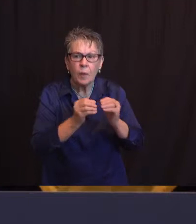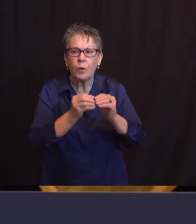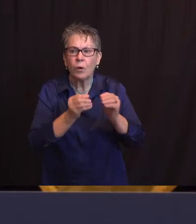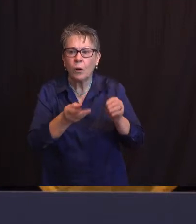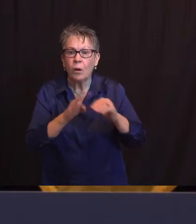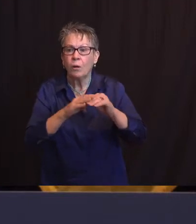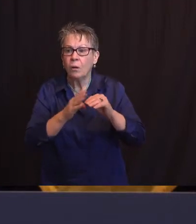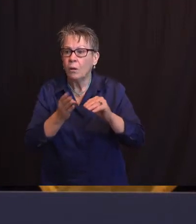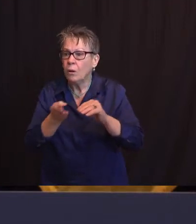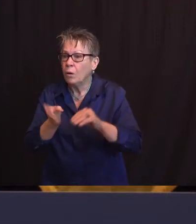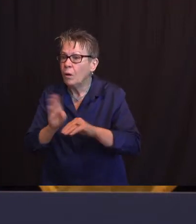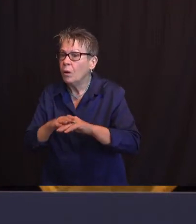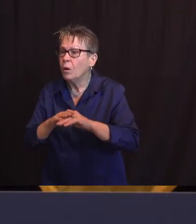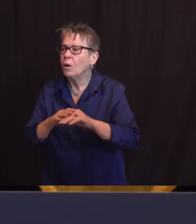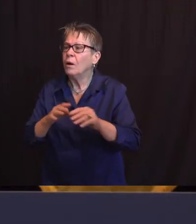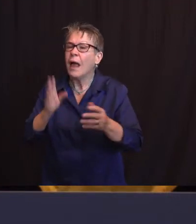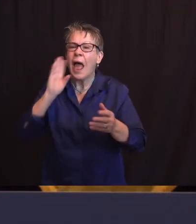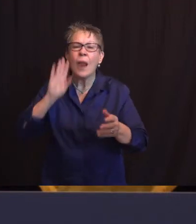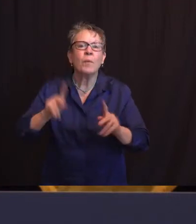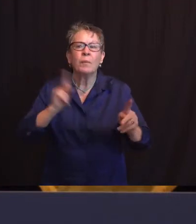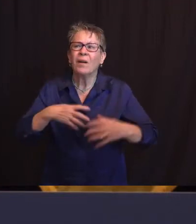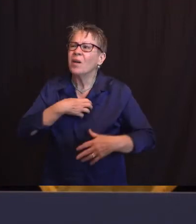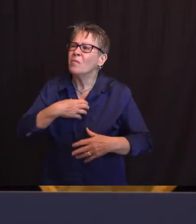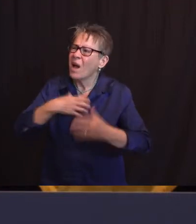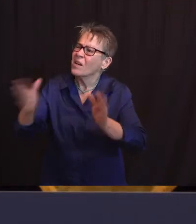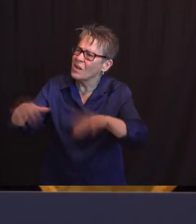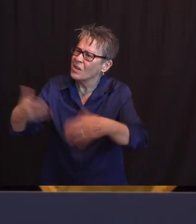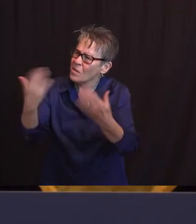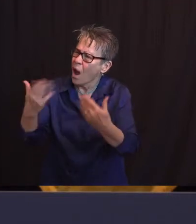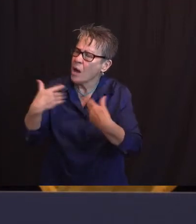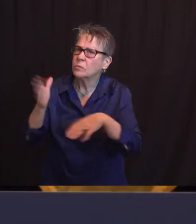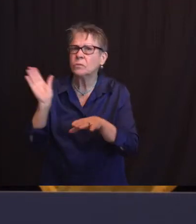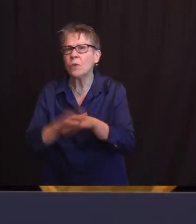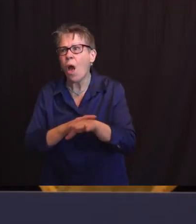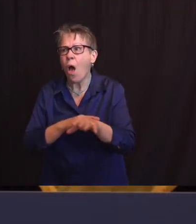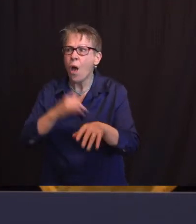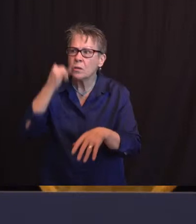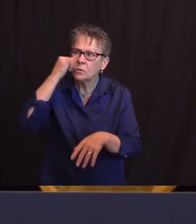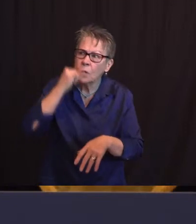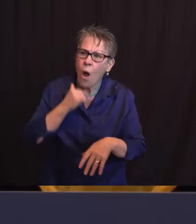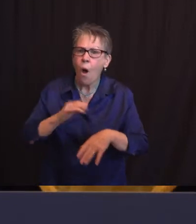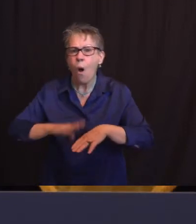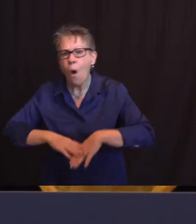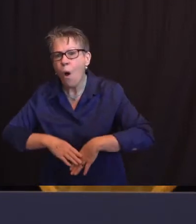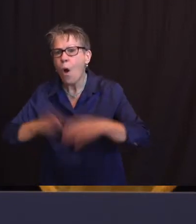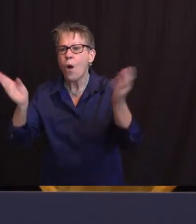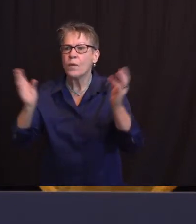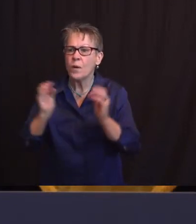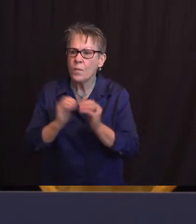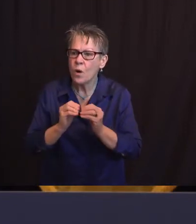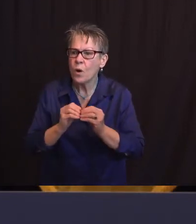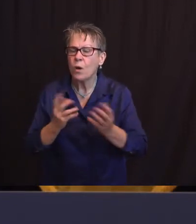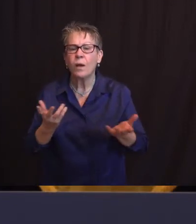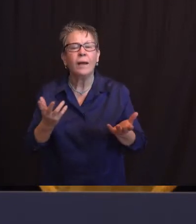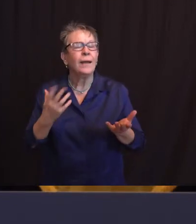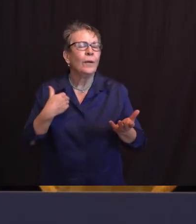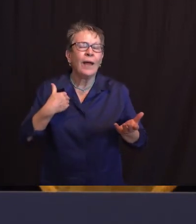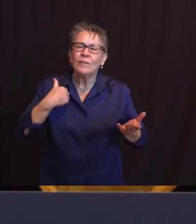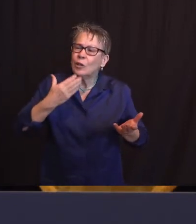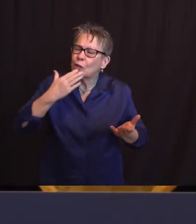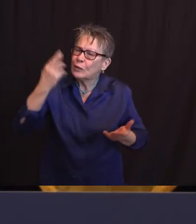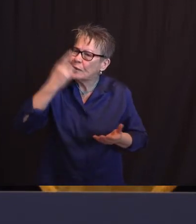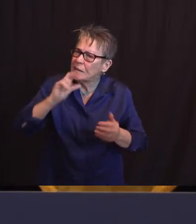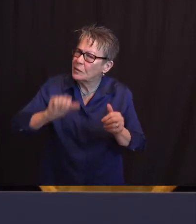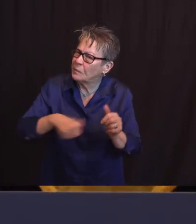for sure. But that's been for a reason, because we know we're not out of this thing yet. Weather getting better helps us,